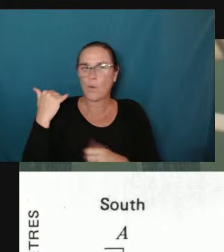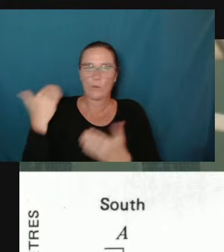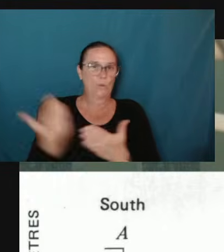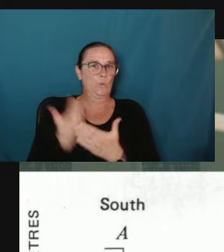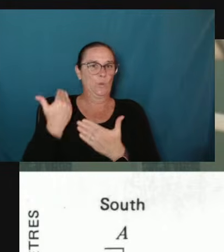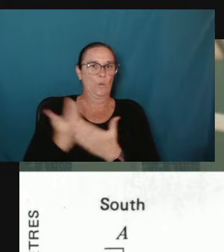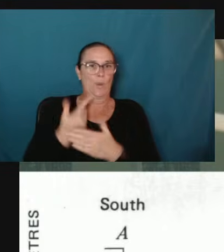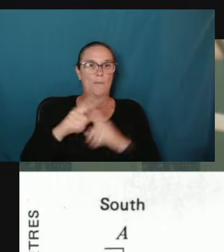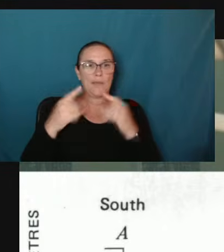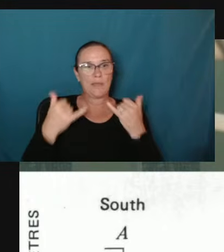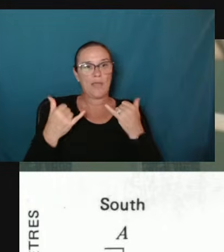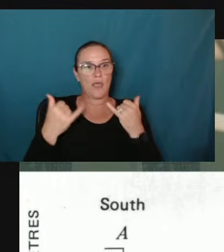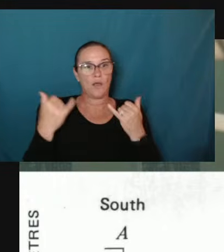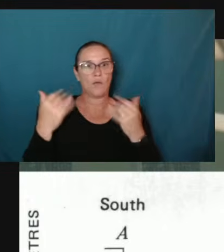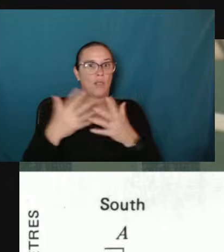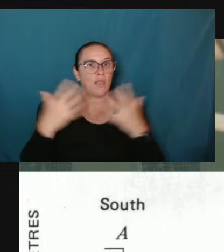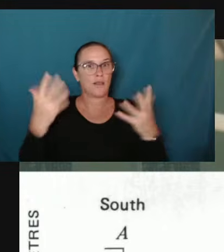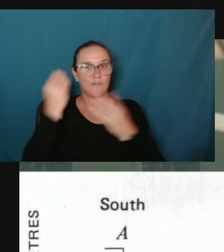like, really?